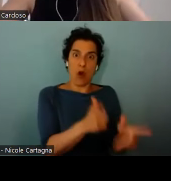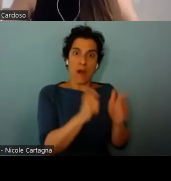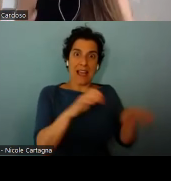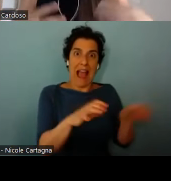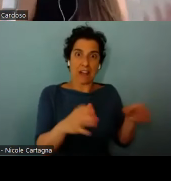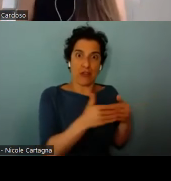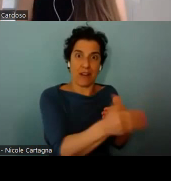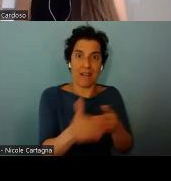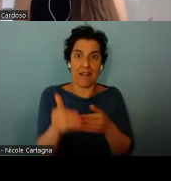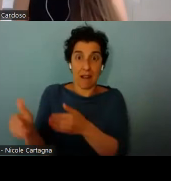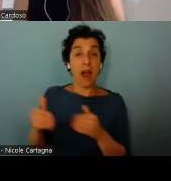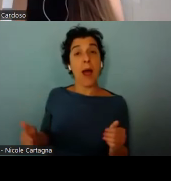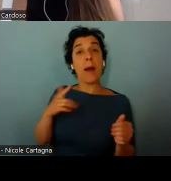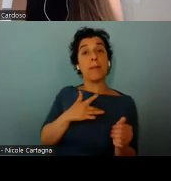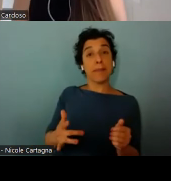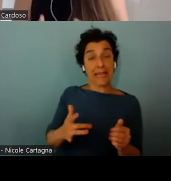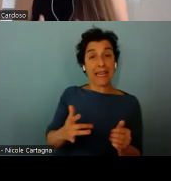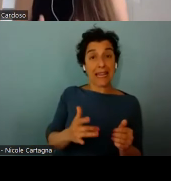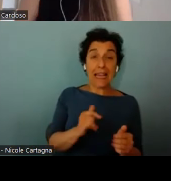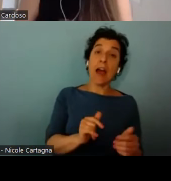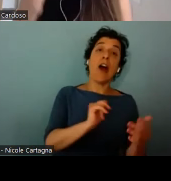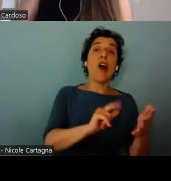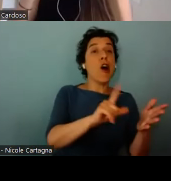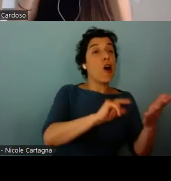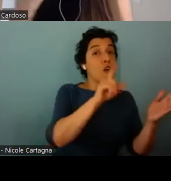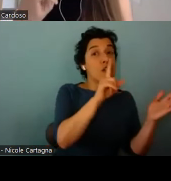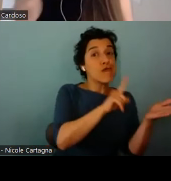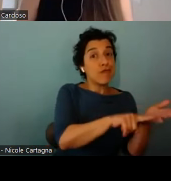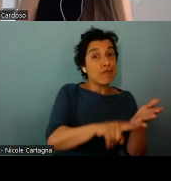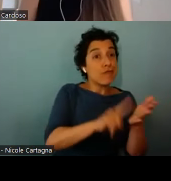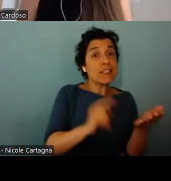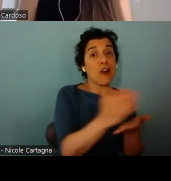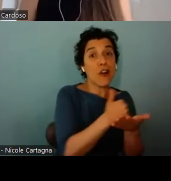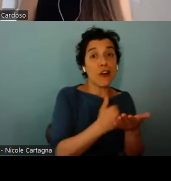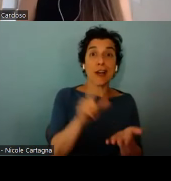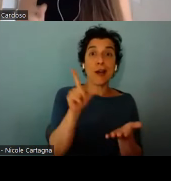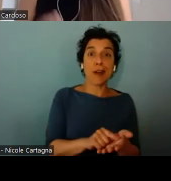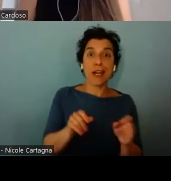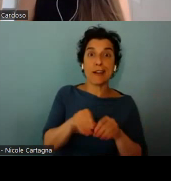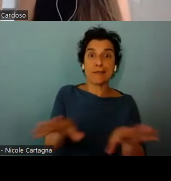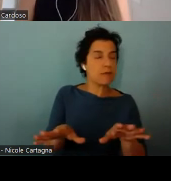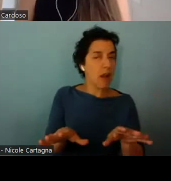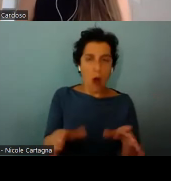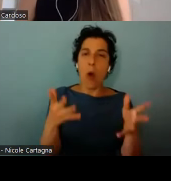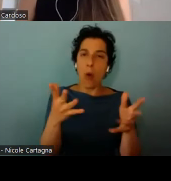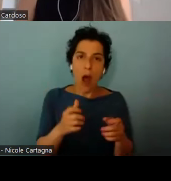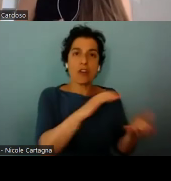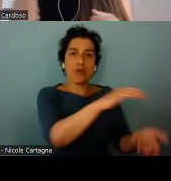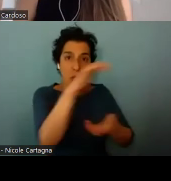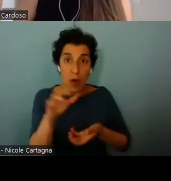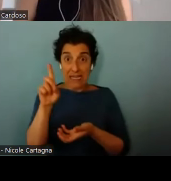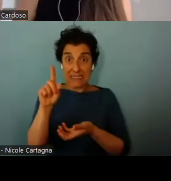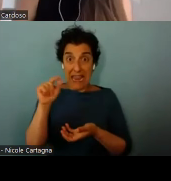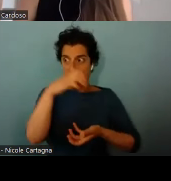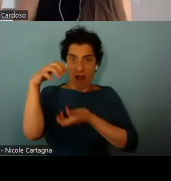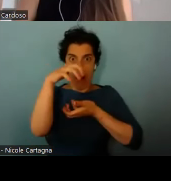results, which is what an epidemiologist typically would do. In this case, we were really thoughtful about making connections with groups who could actually